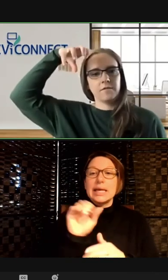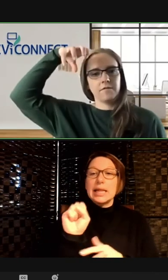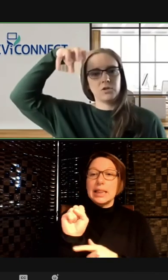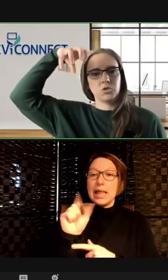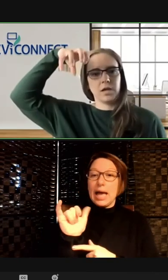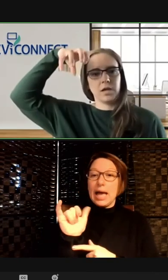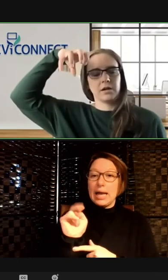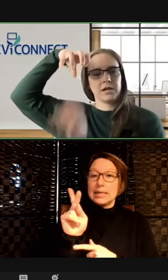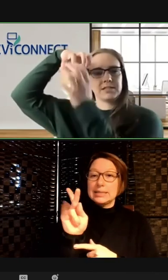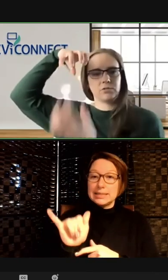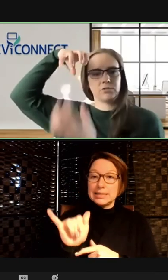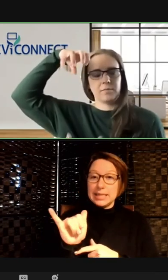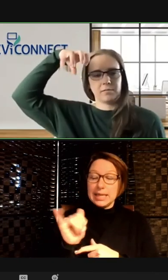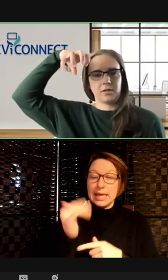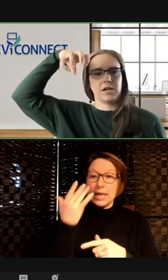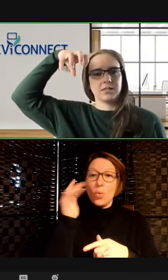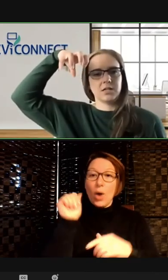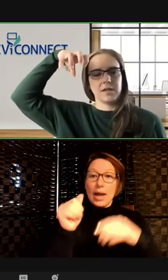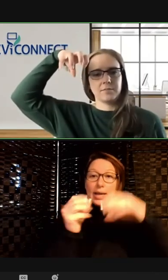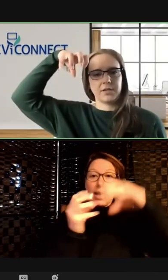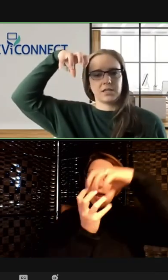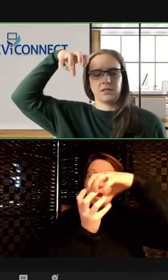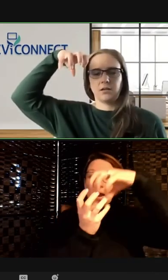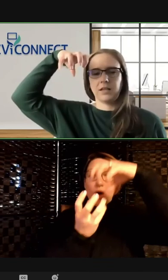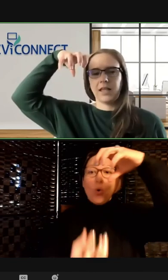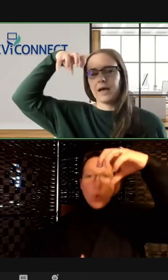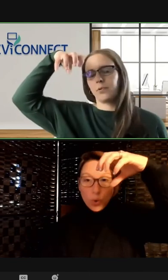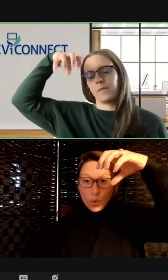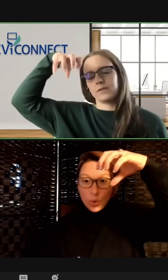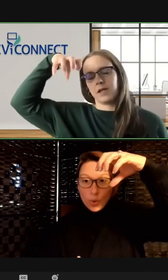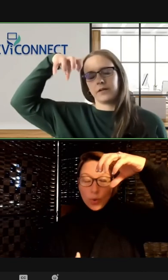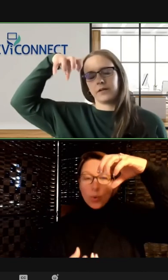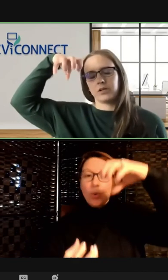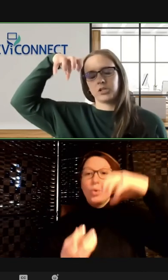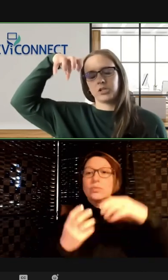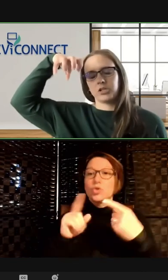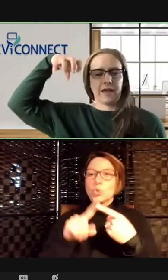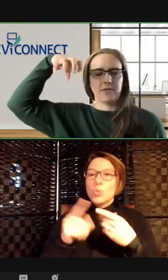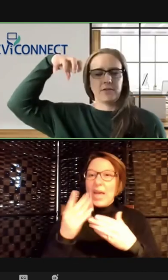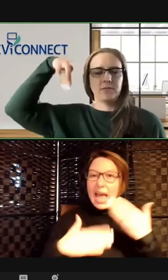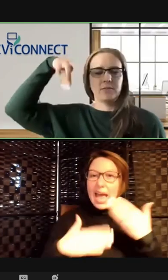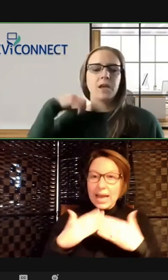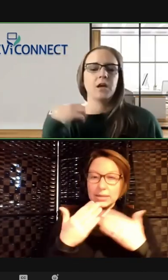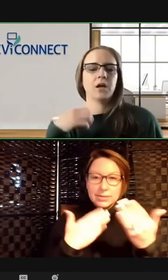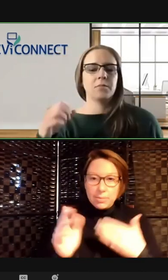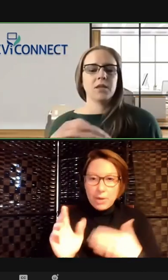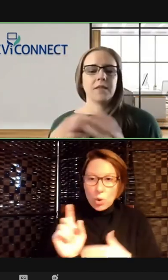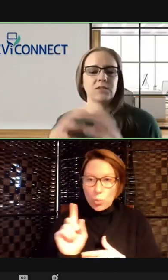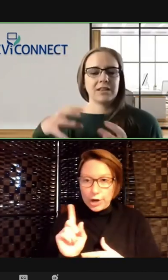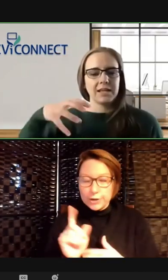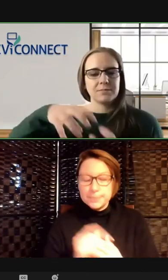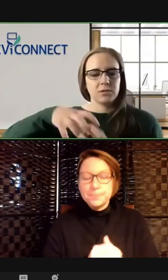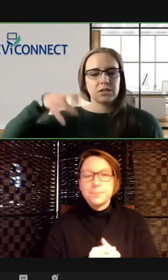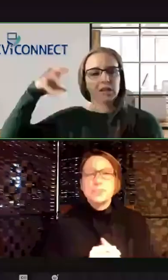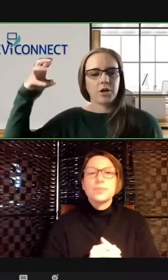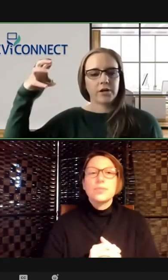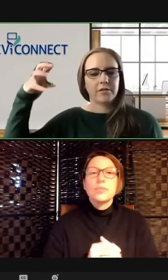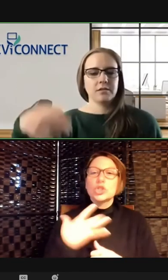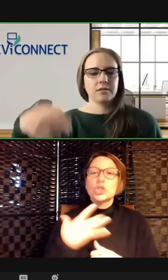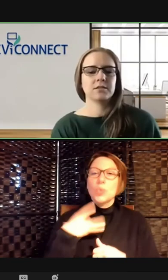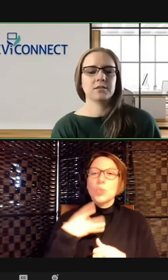from that visual area down to where maybe their hands are being placed in their lap or on the side of their chair or what have you. That's why we like some of